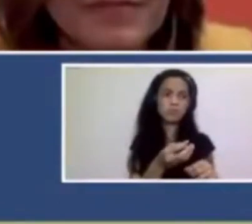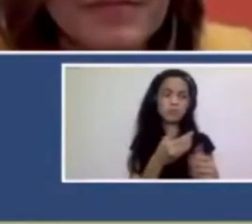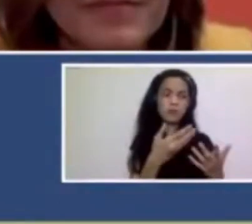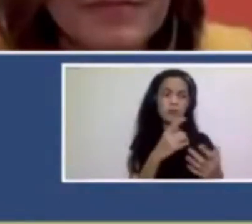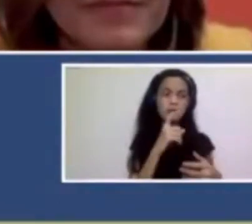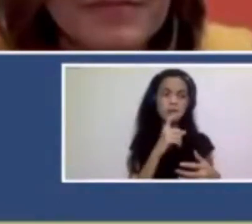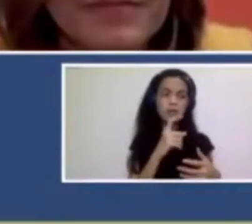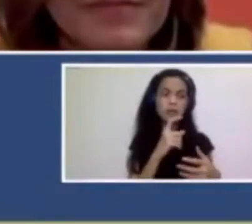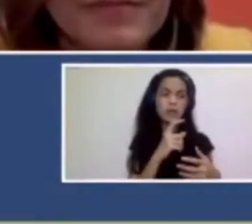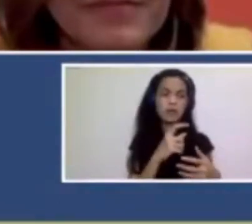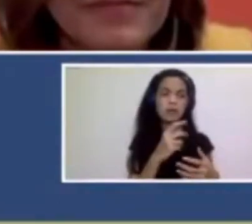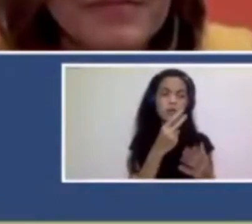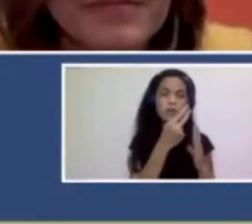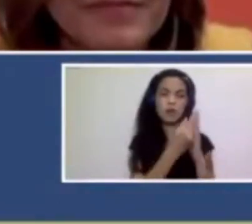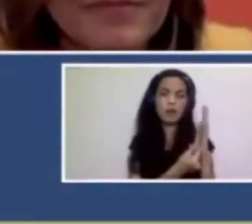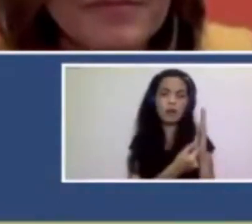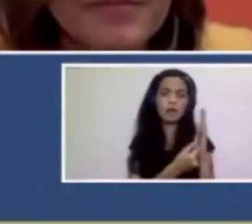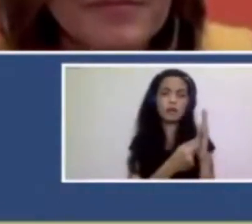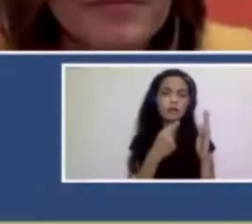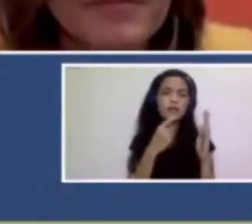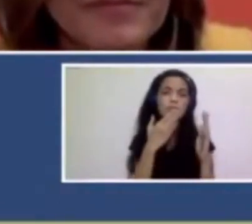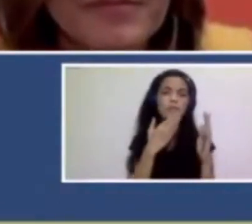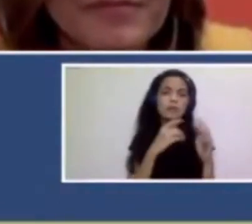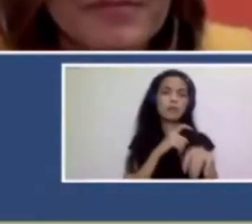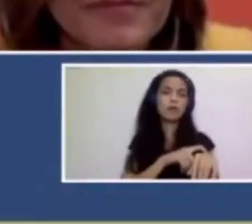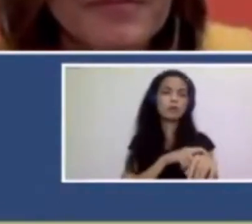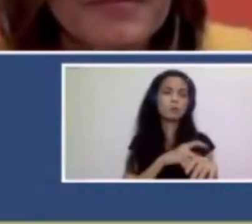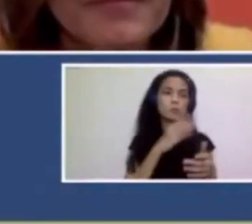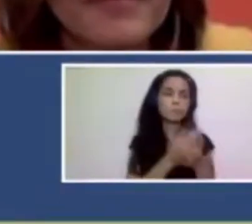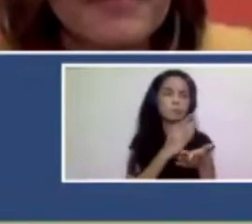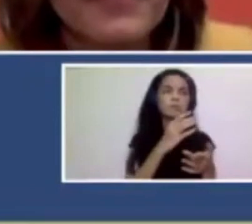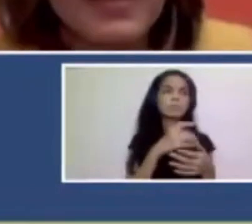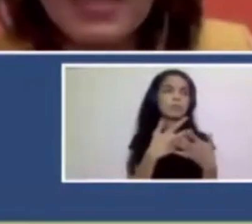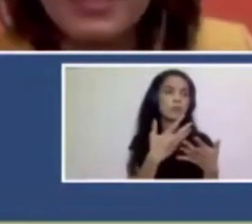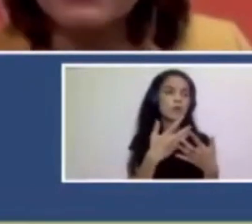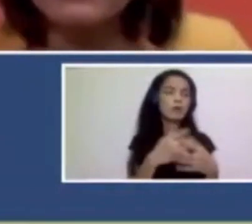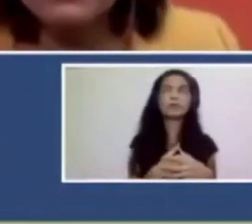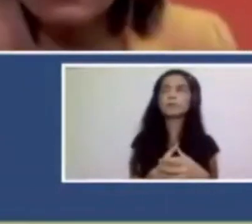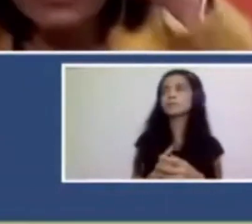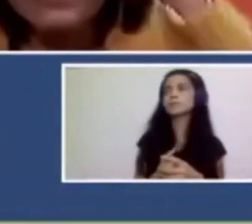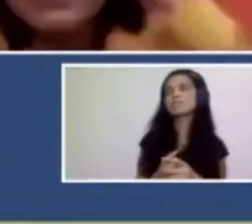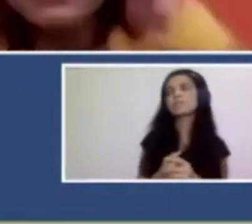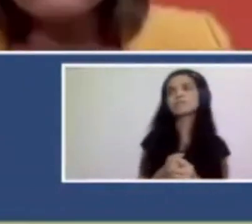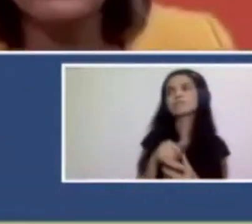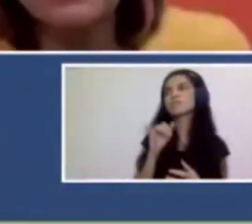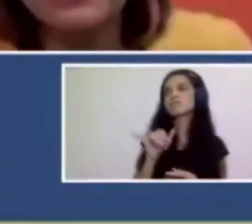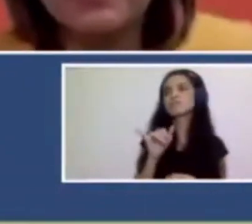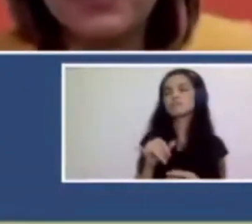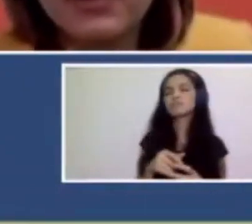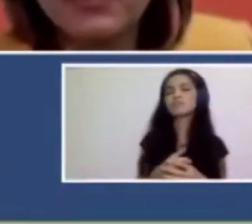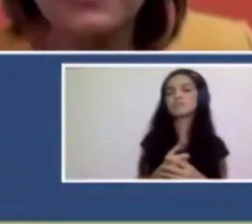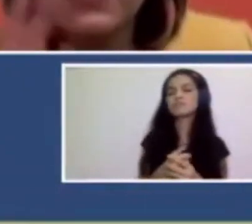terms of grant that is usually more strict time-wise? Yeah, well, this was the first part